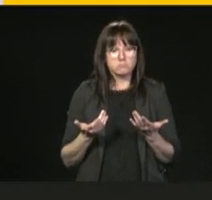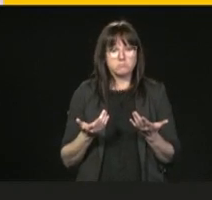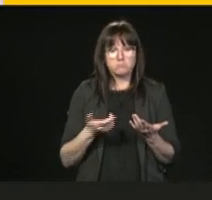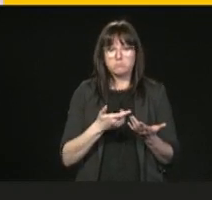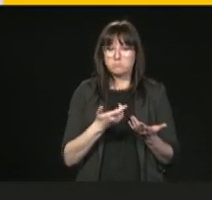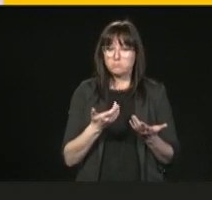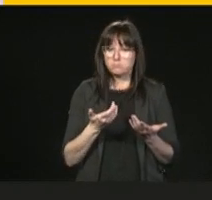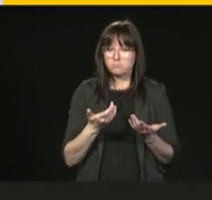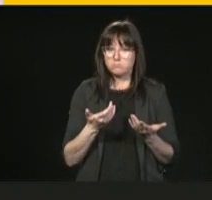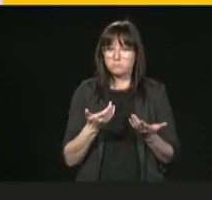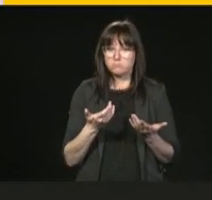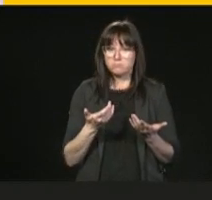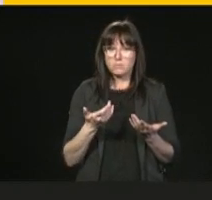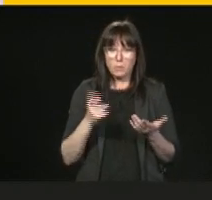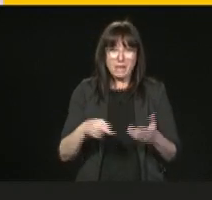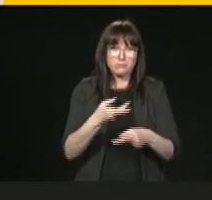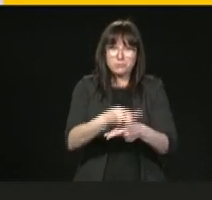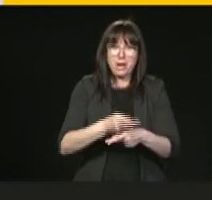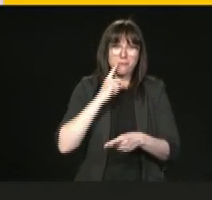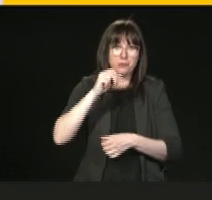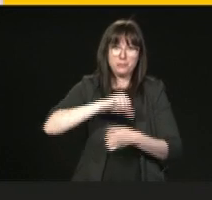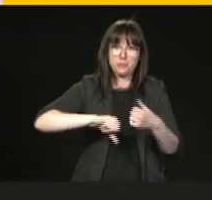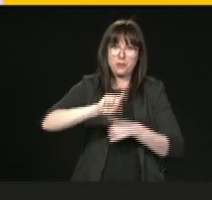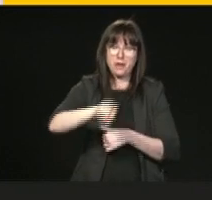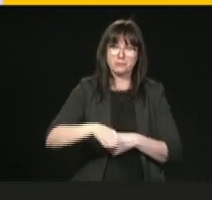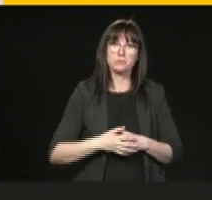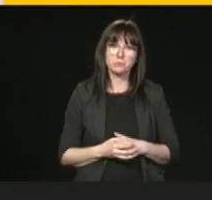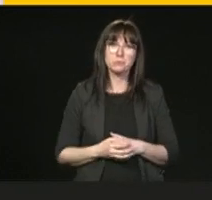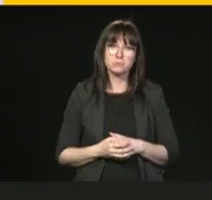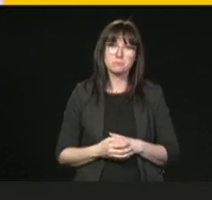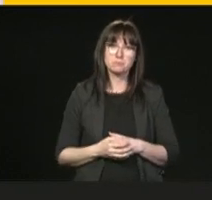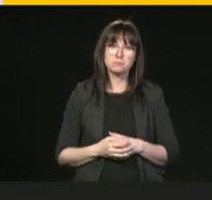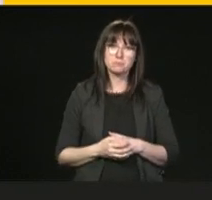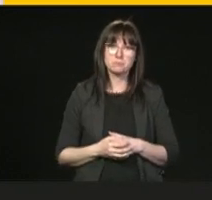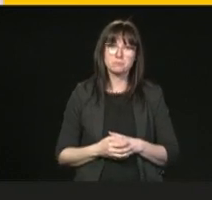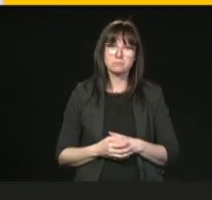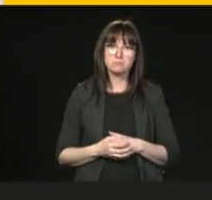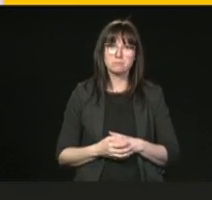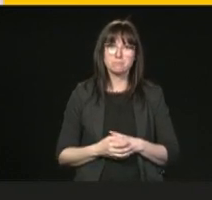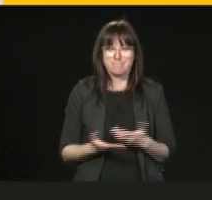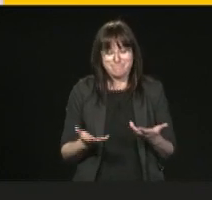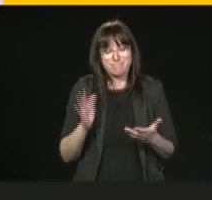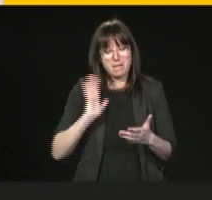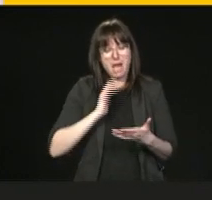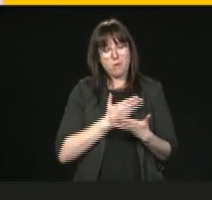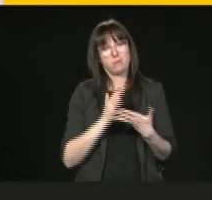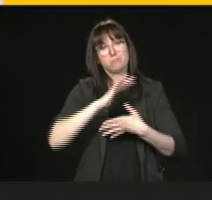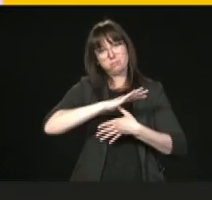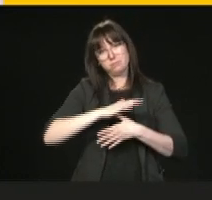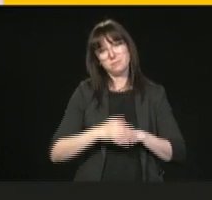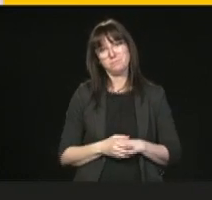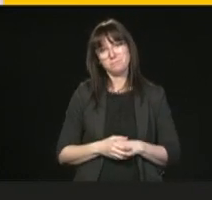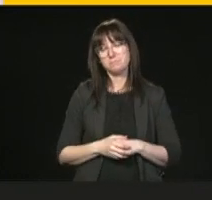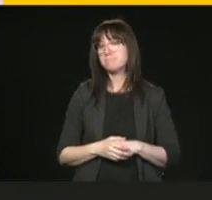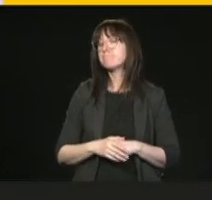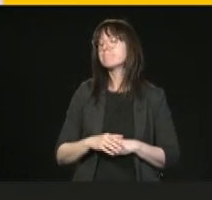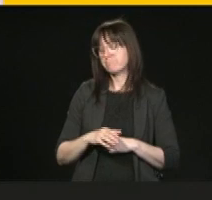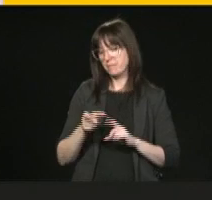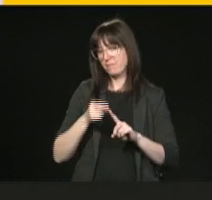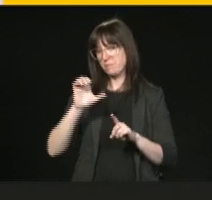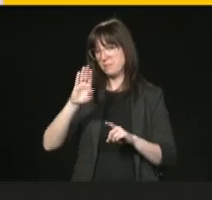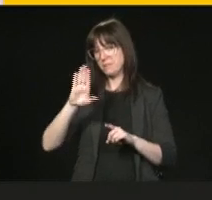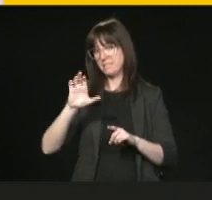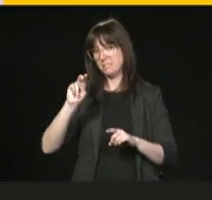confident in our ability to take care of each other while we're doing it. And that's what we are focusing on right now. Hi, Ashley Burke, CBC